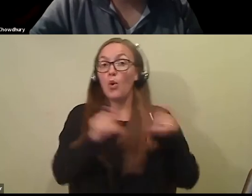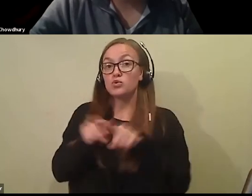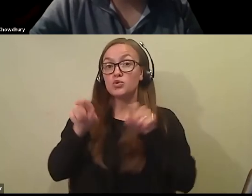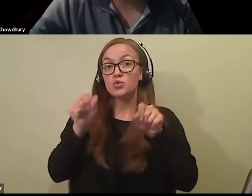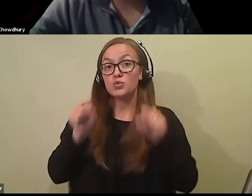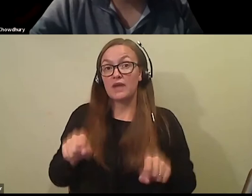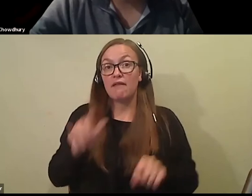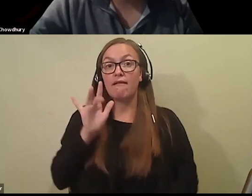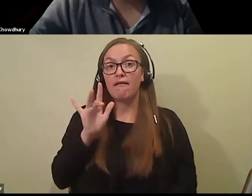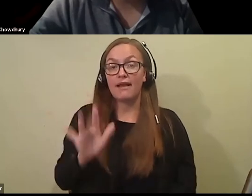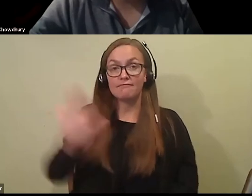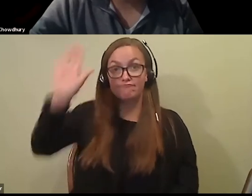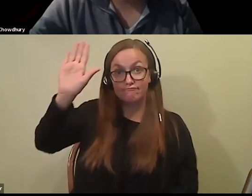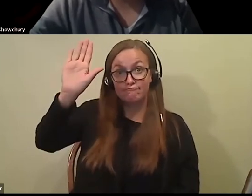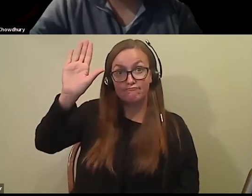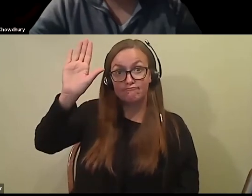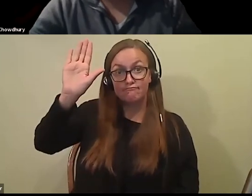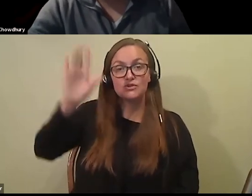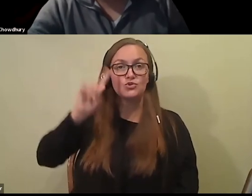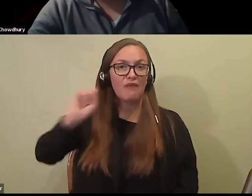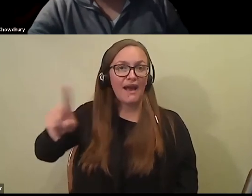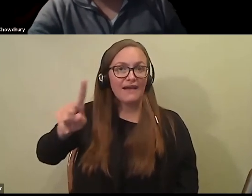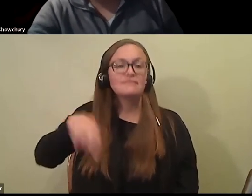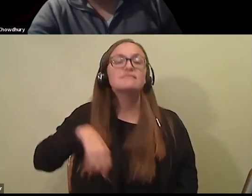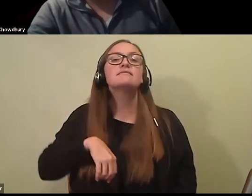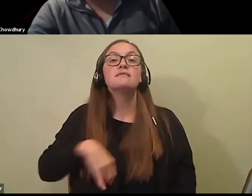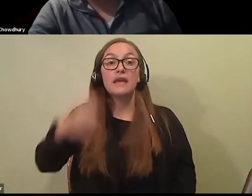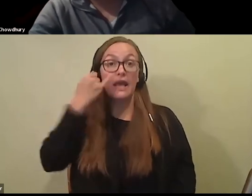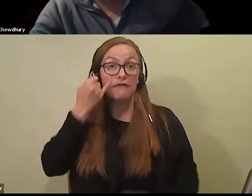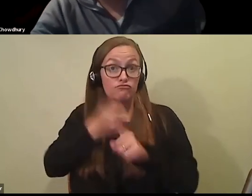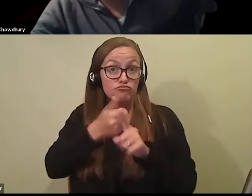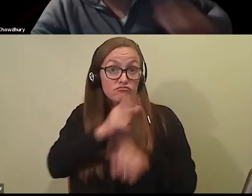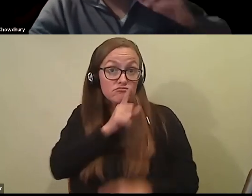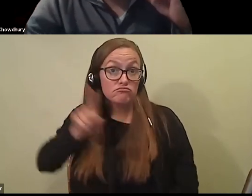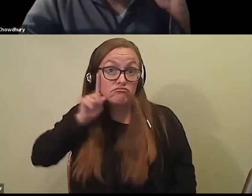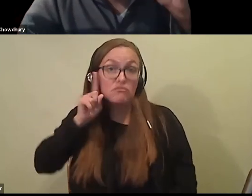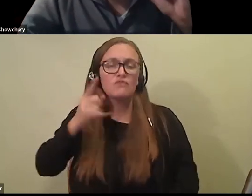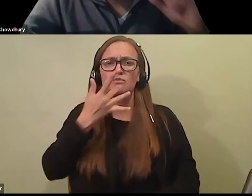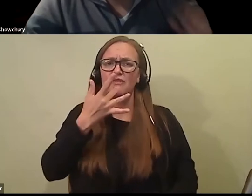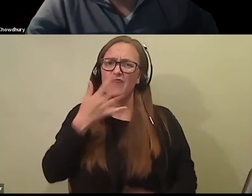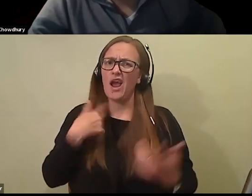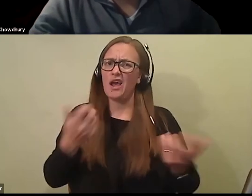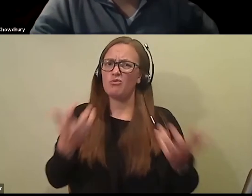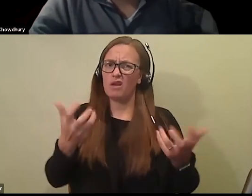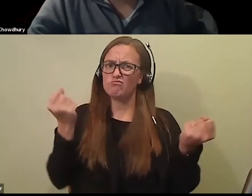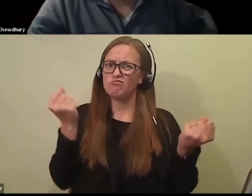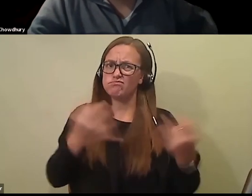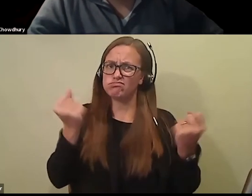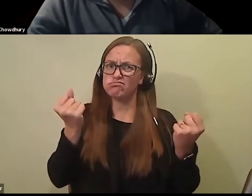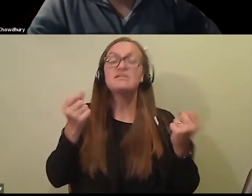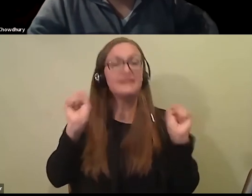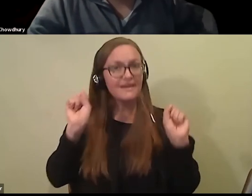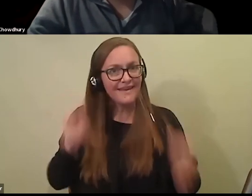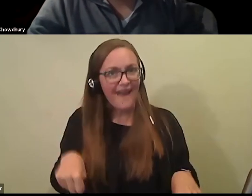button and raise your hand to ask a question verbally. If you're one of our deaf attendees and would prefer to ask your question in sign language, you can do so